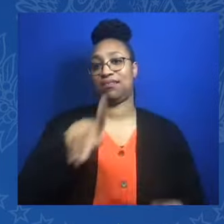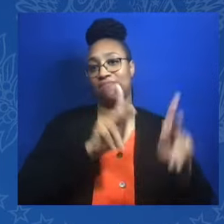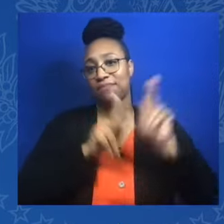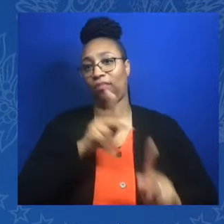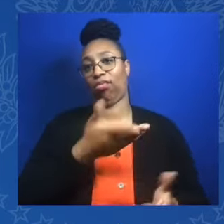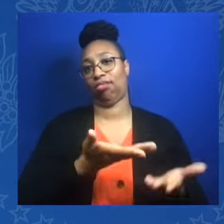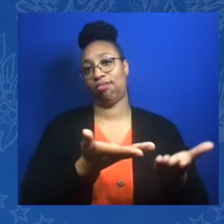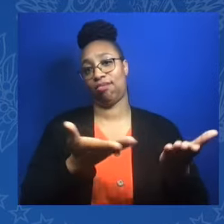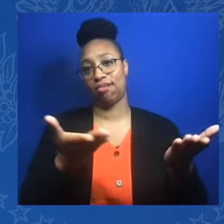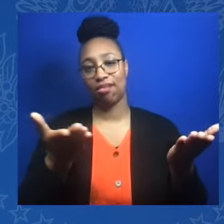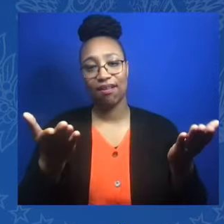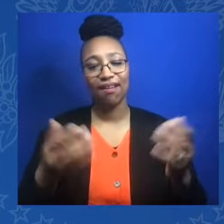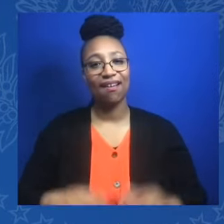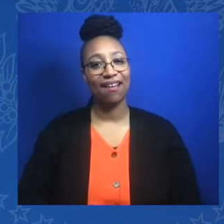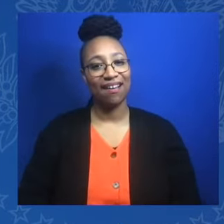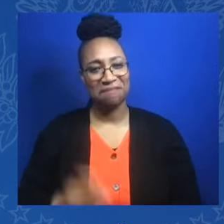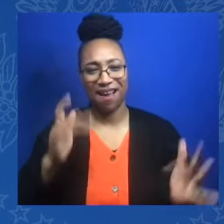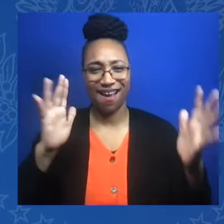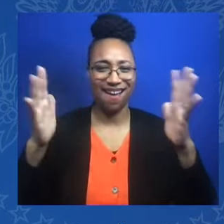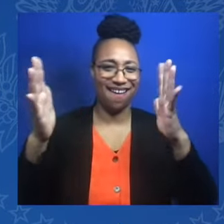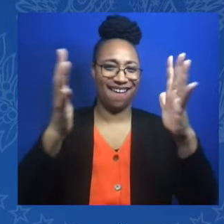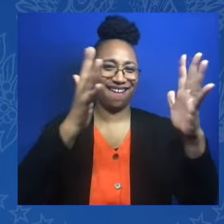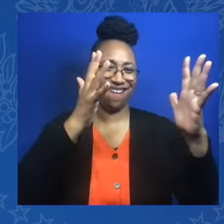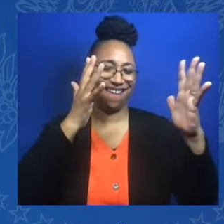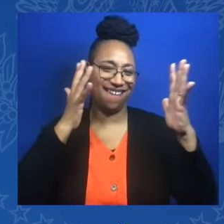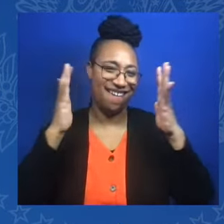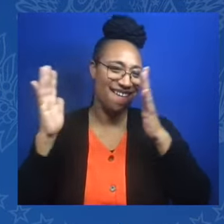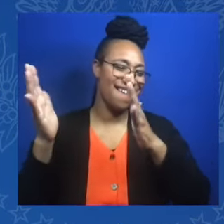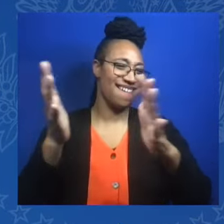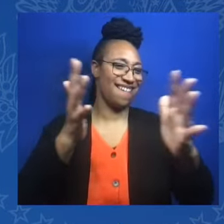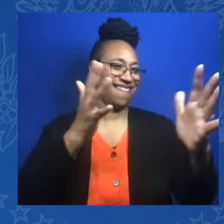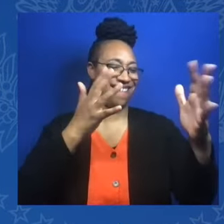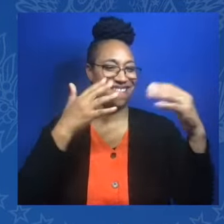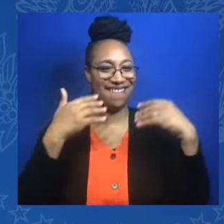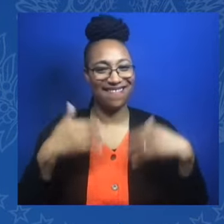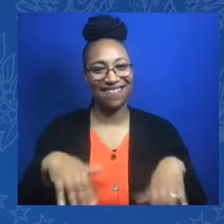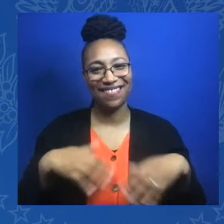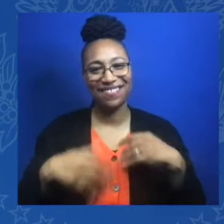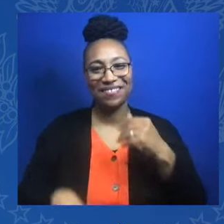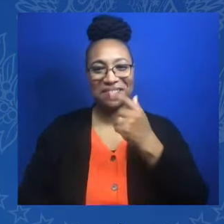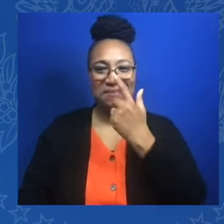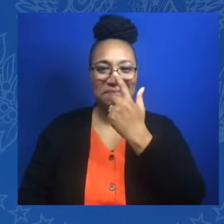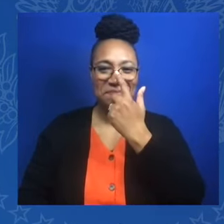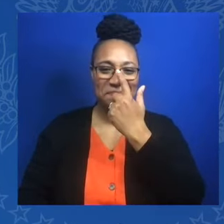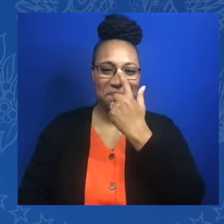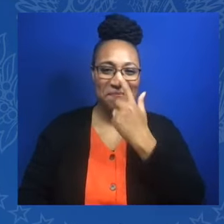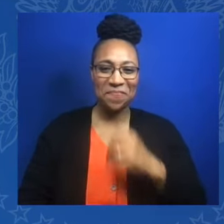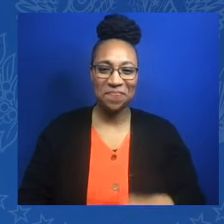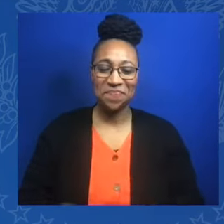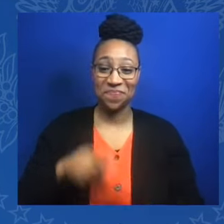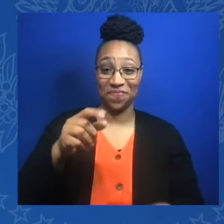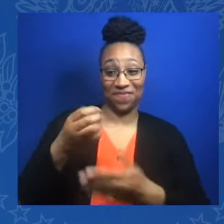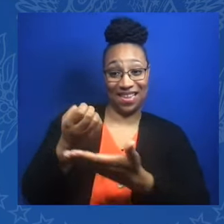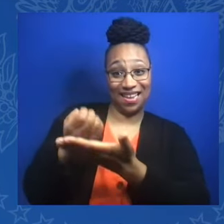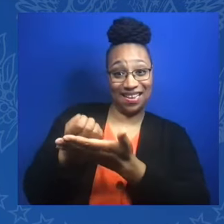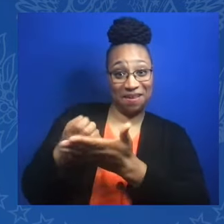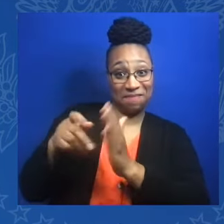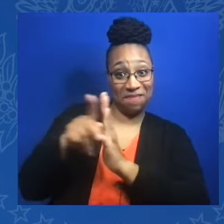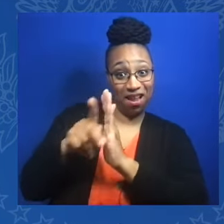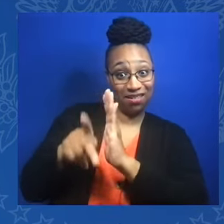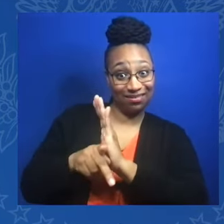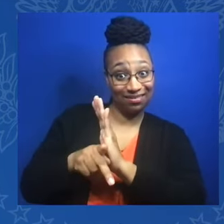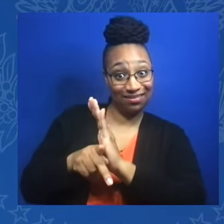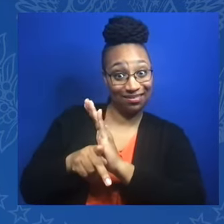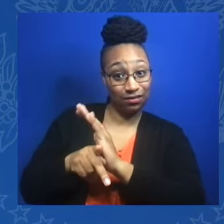See, economic policy is climate policy, is security policy.